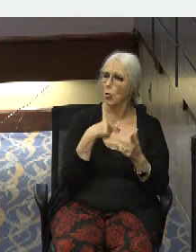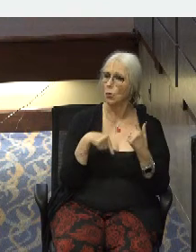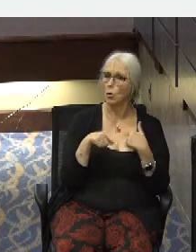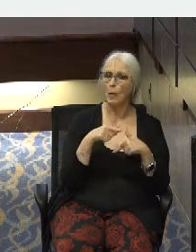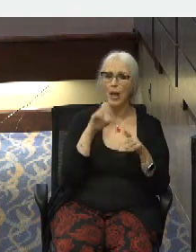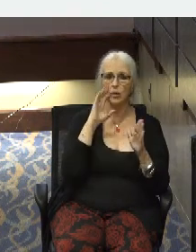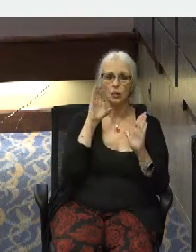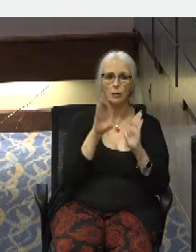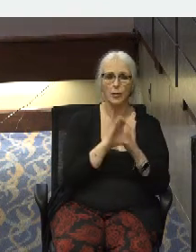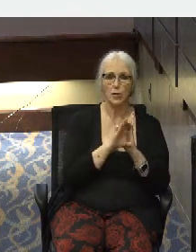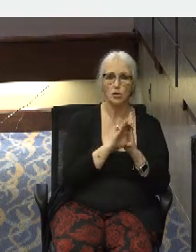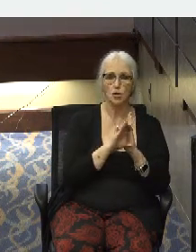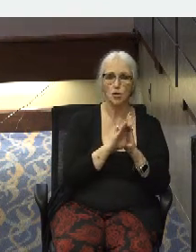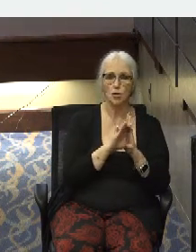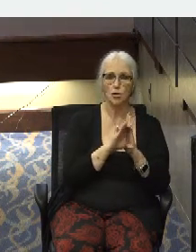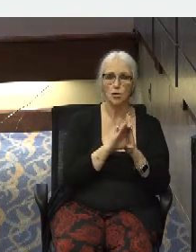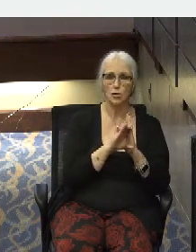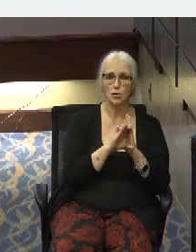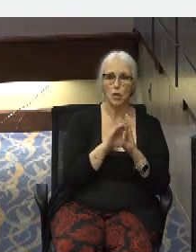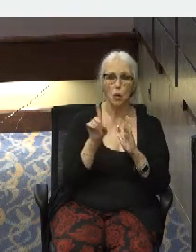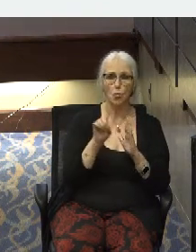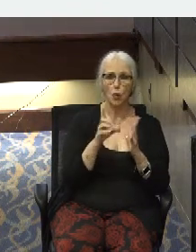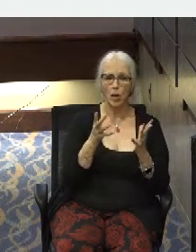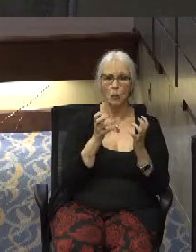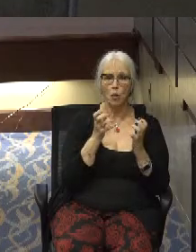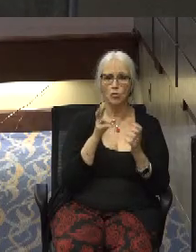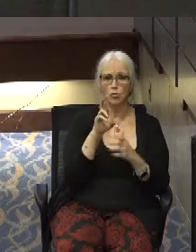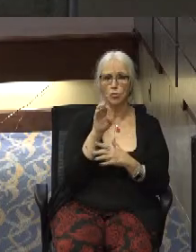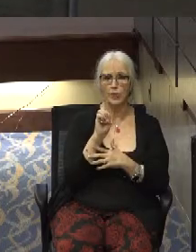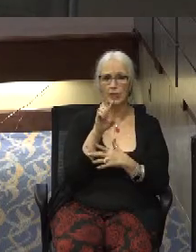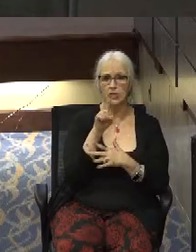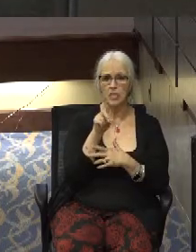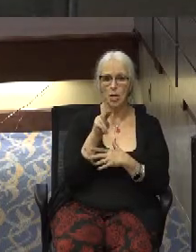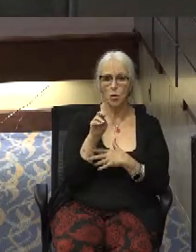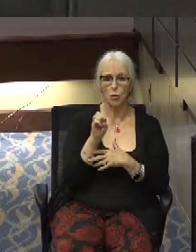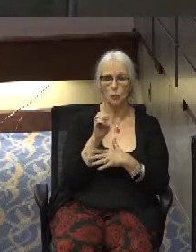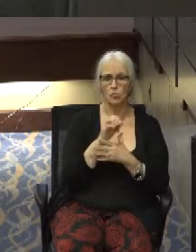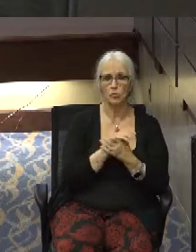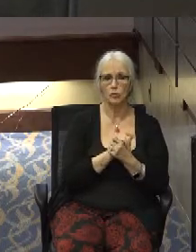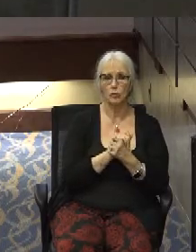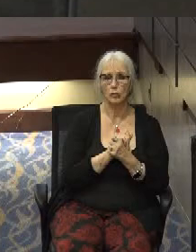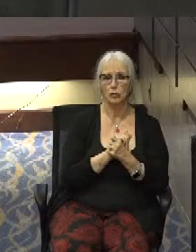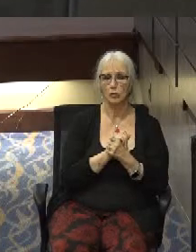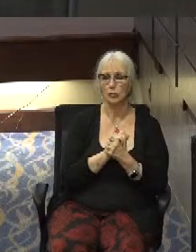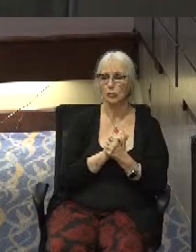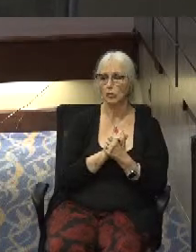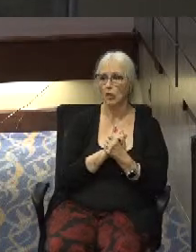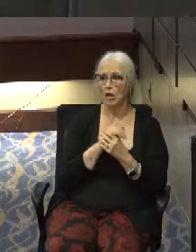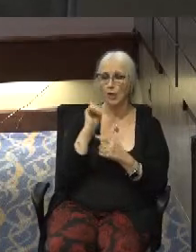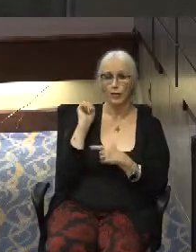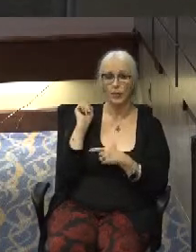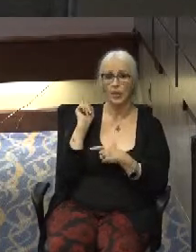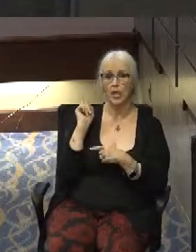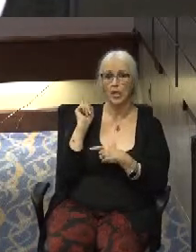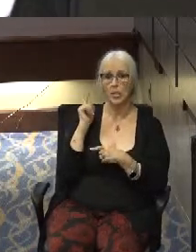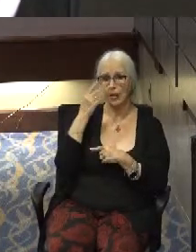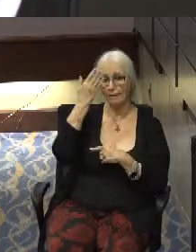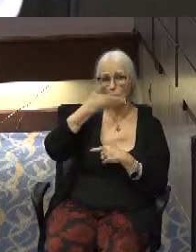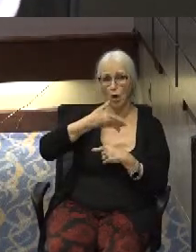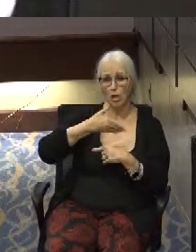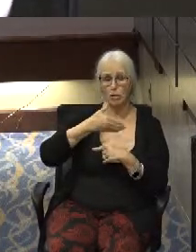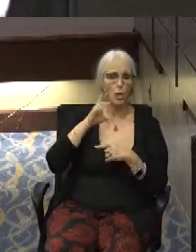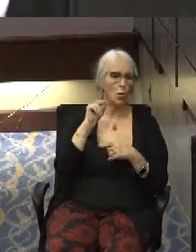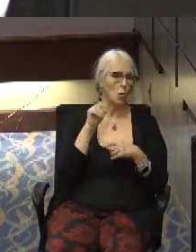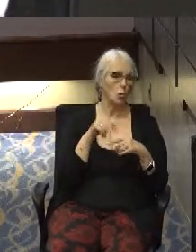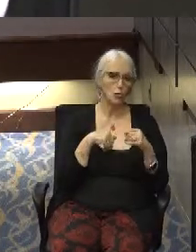picture of where he wants to rezone? Yes, ma'am. So it's this front area. No, the other